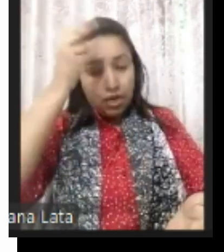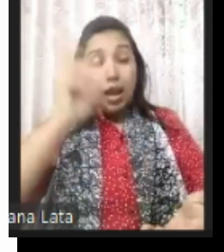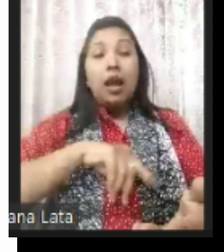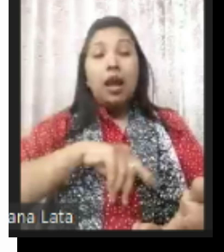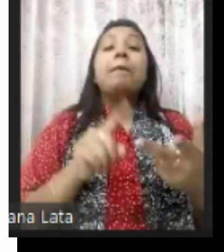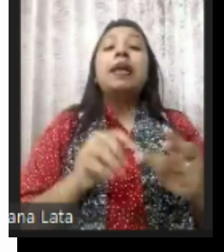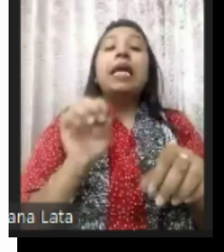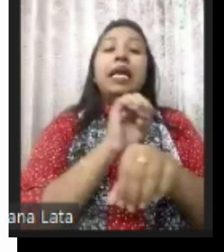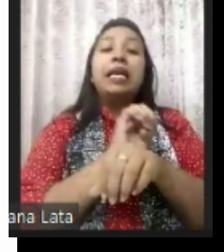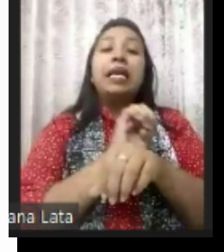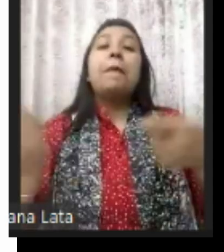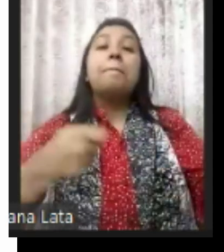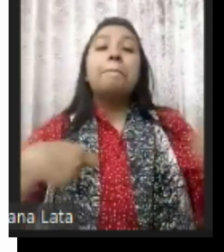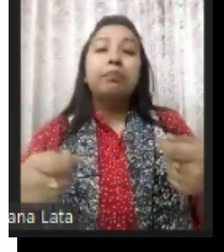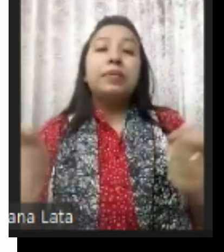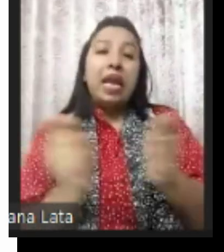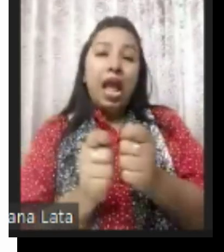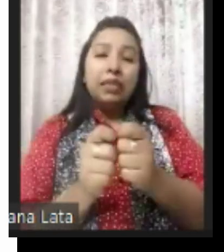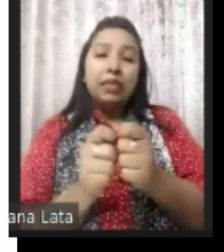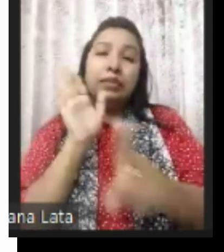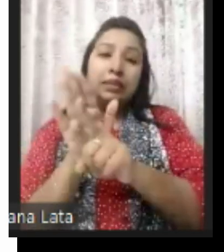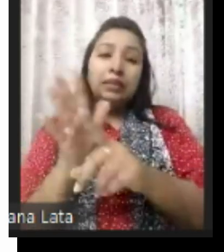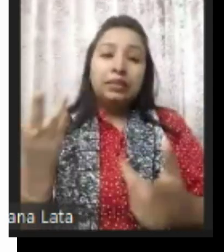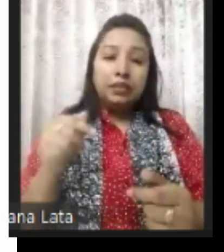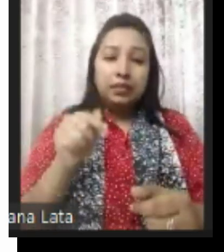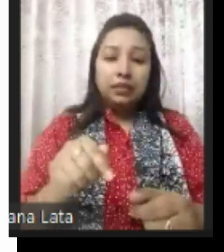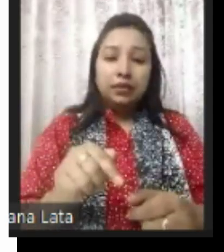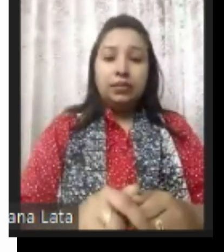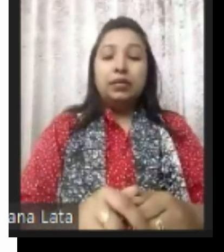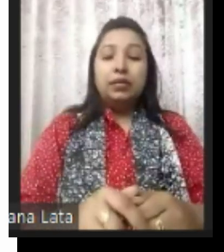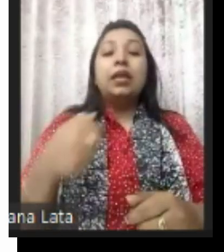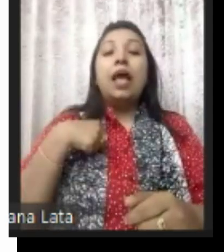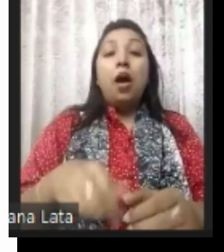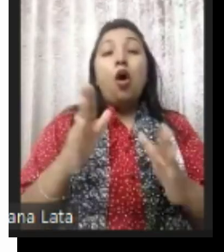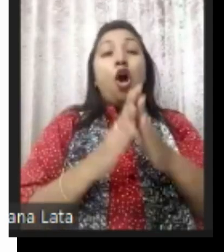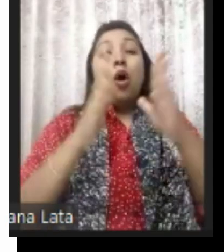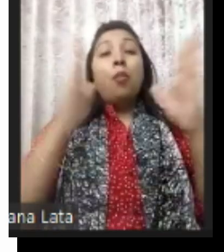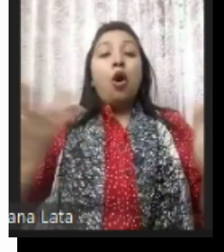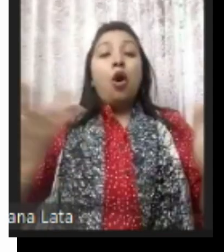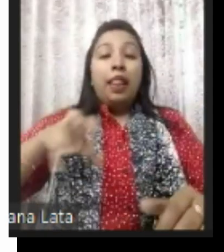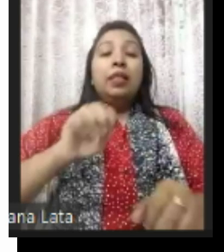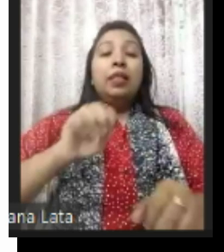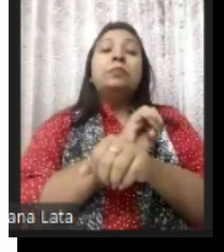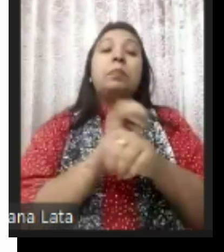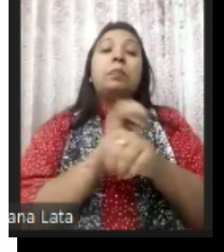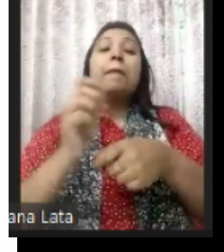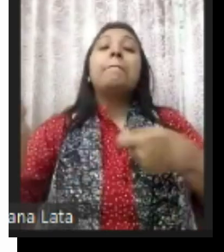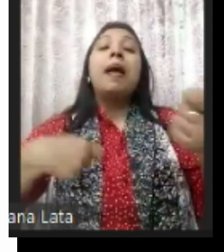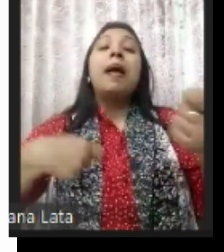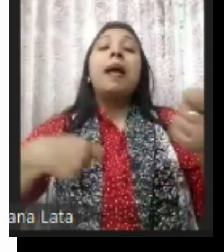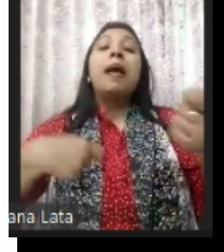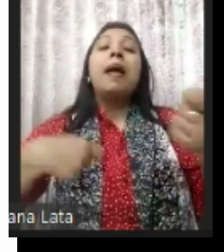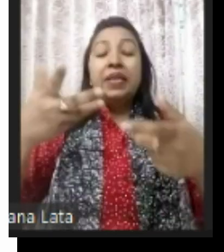And we have one of the largest e-commerce platform is called xshop.gov.bd. Even though the platform is not fully accessible,